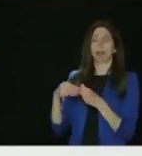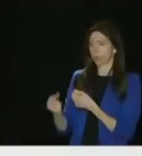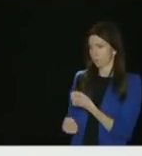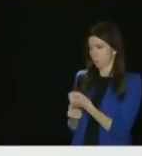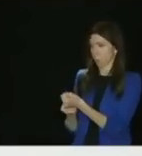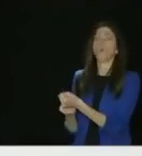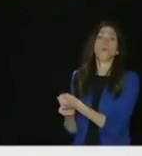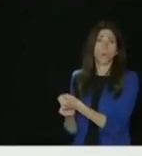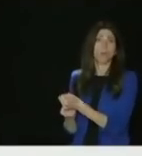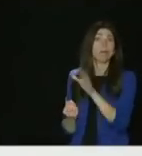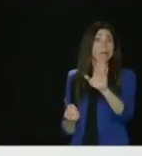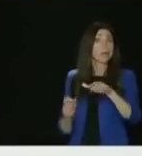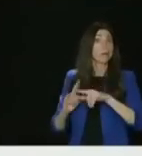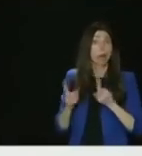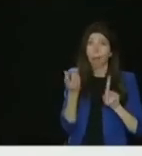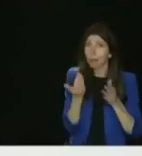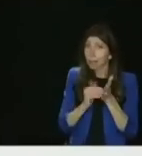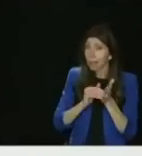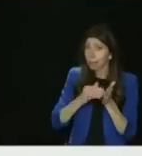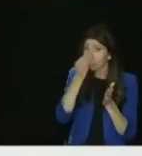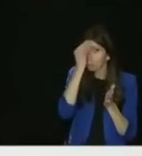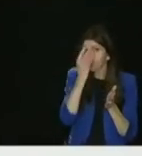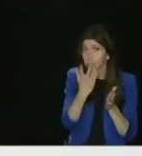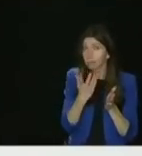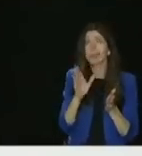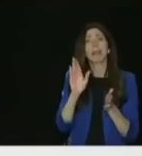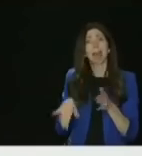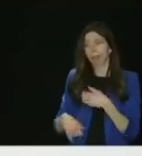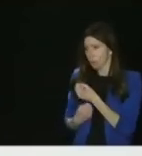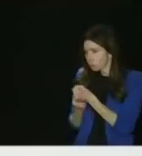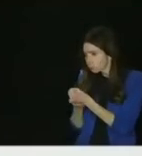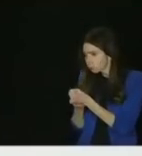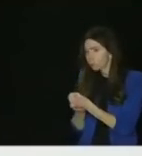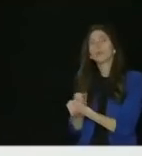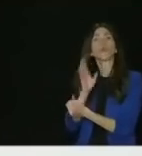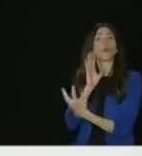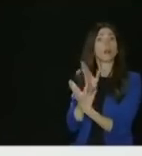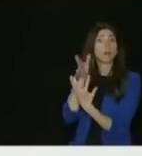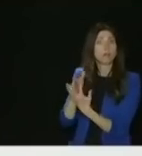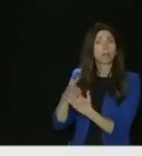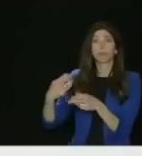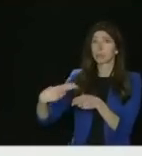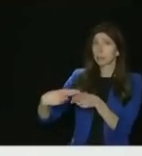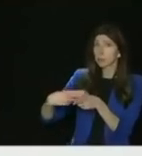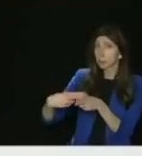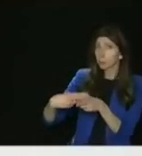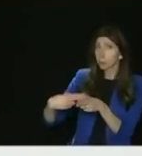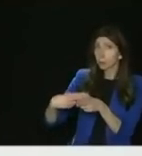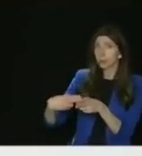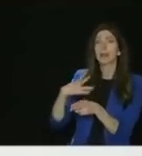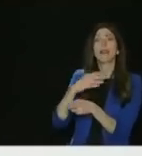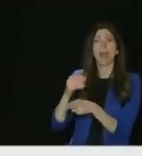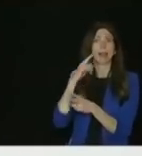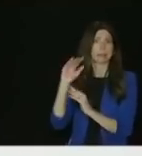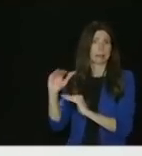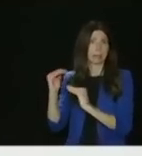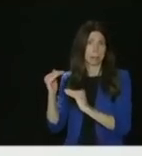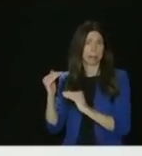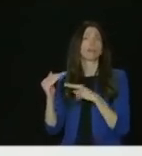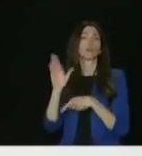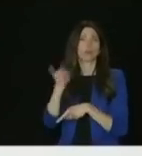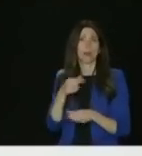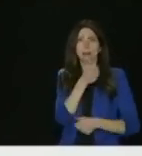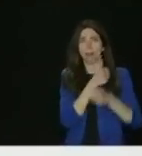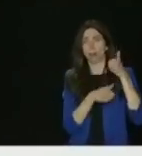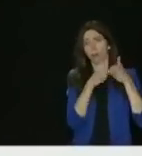responsible, and reasonable, are what we will be using through the Emergencies Act. Next question. That the RCMP now have the